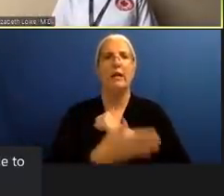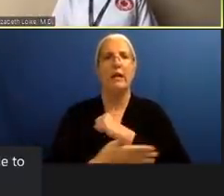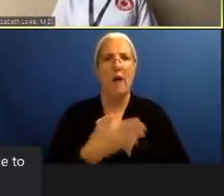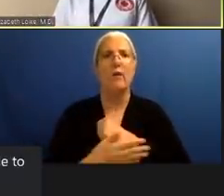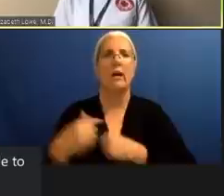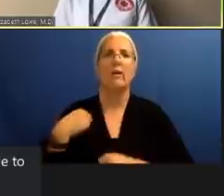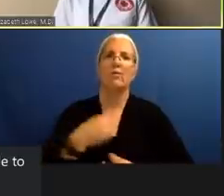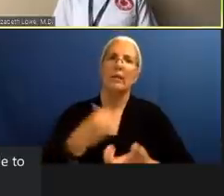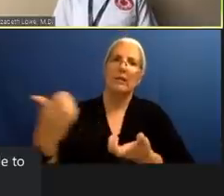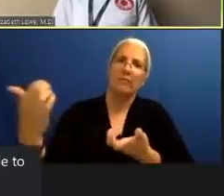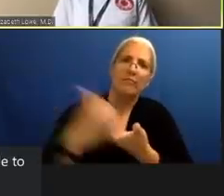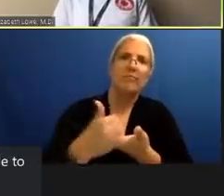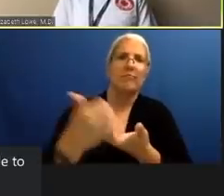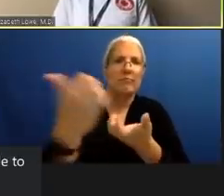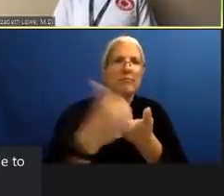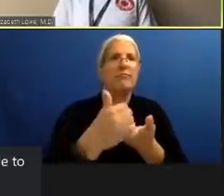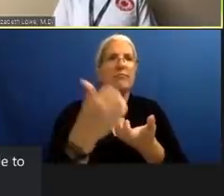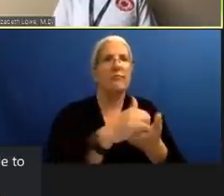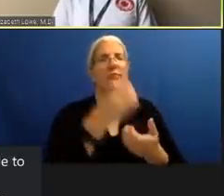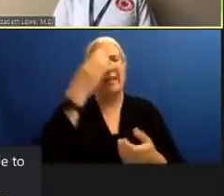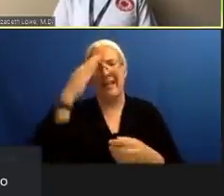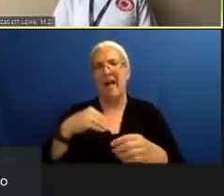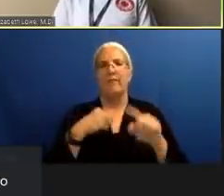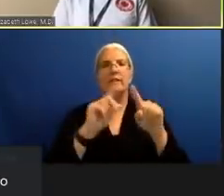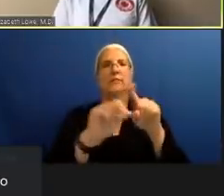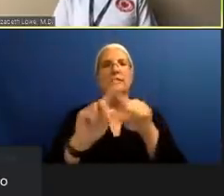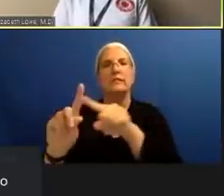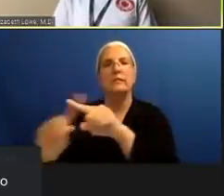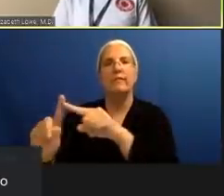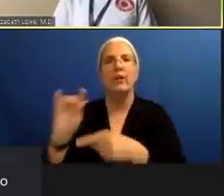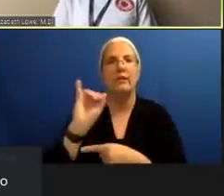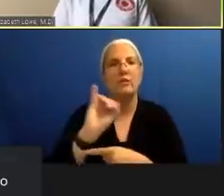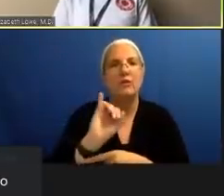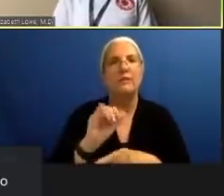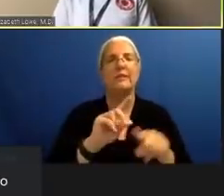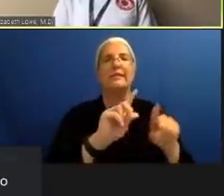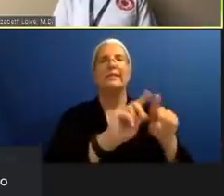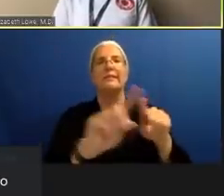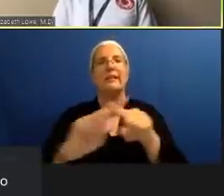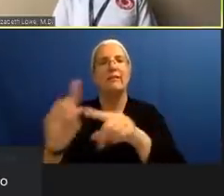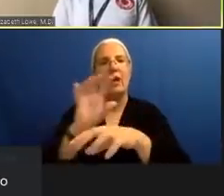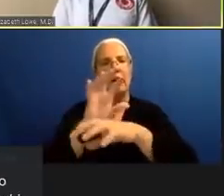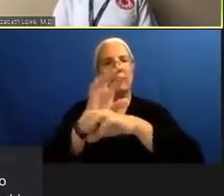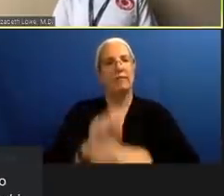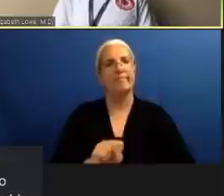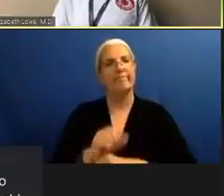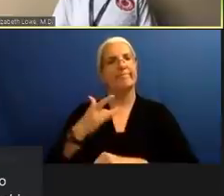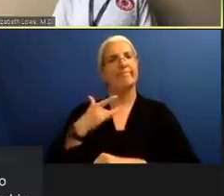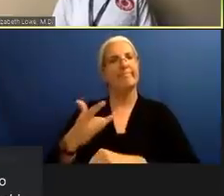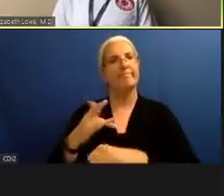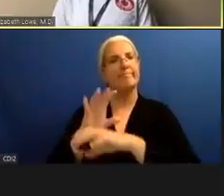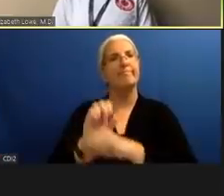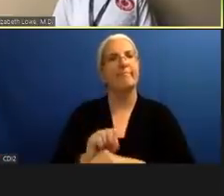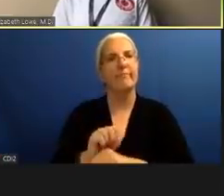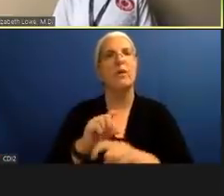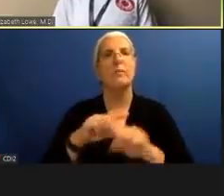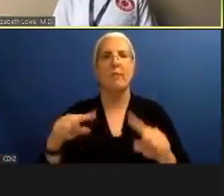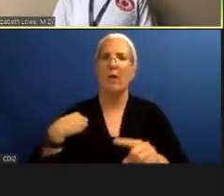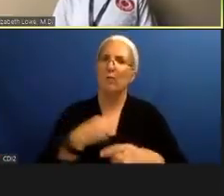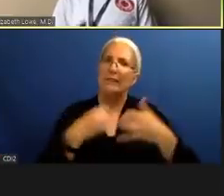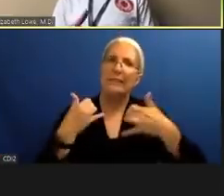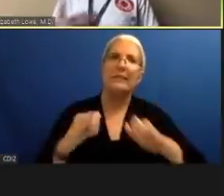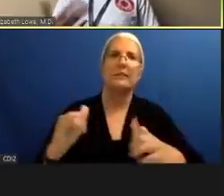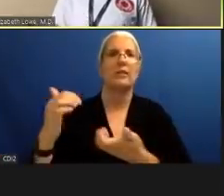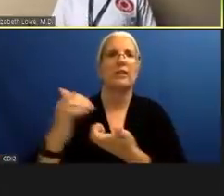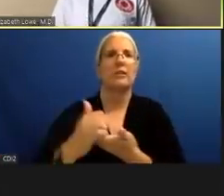or practices, and to actually be uniform in our thinking and our partnership. We have a great test kit exchange. We talk